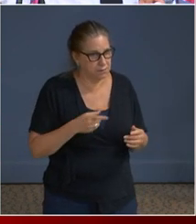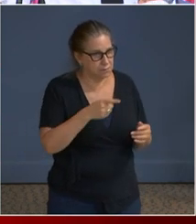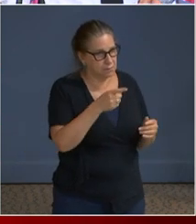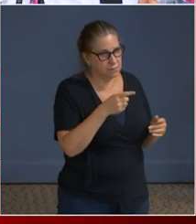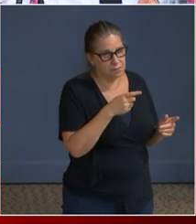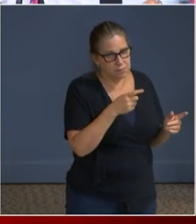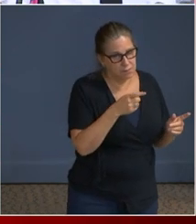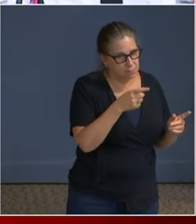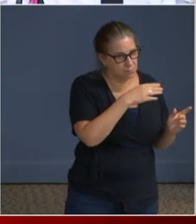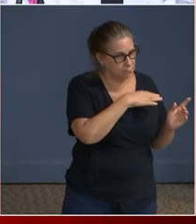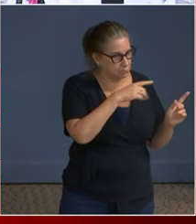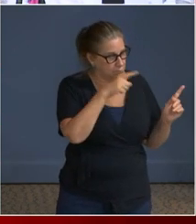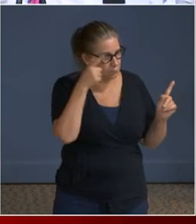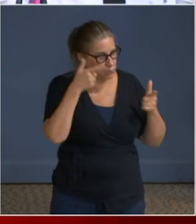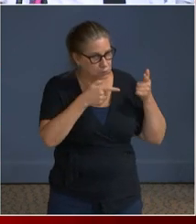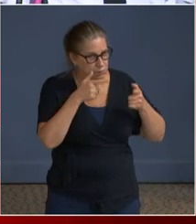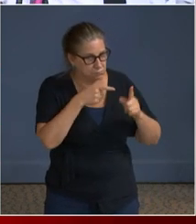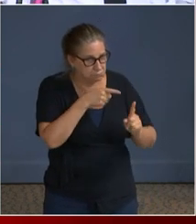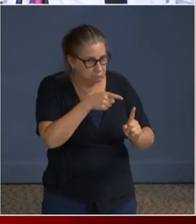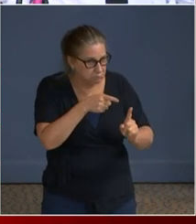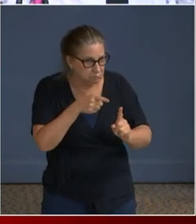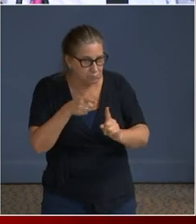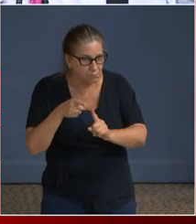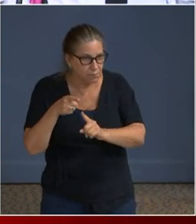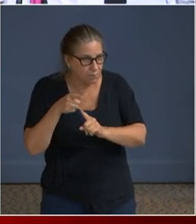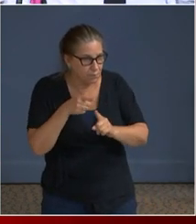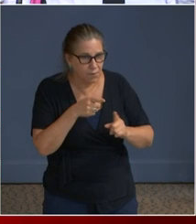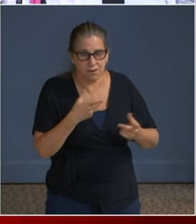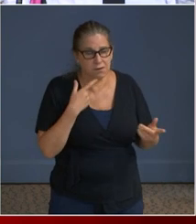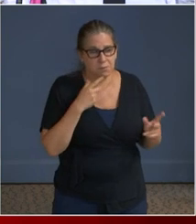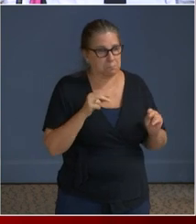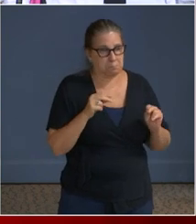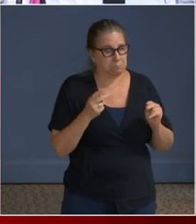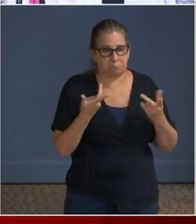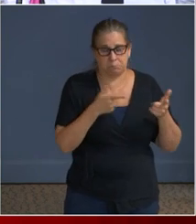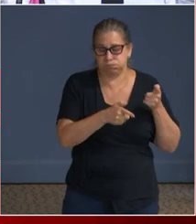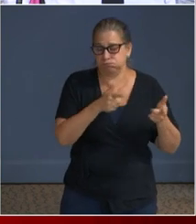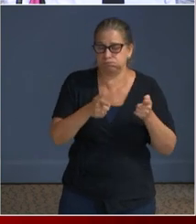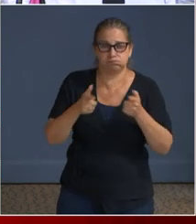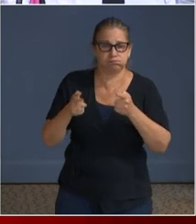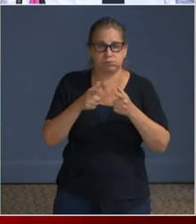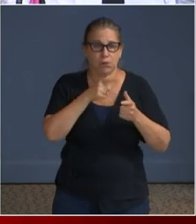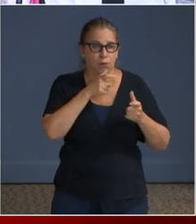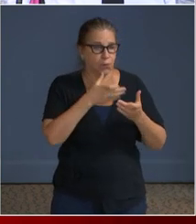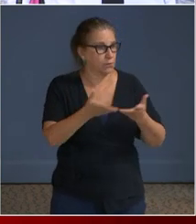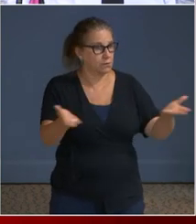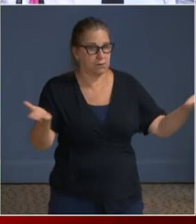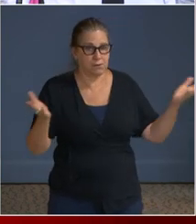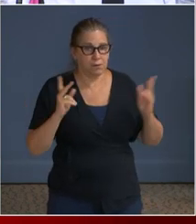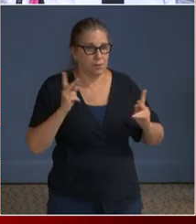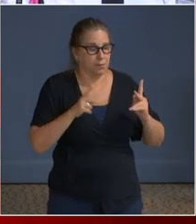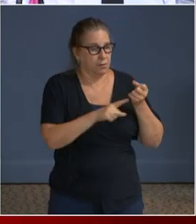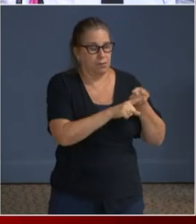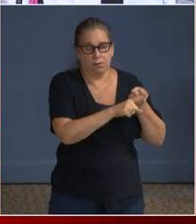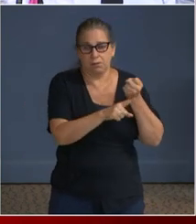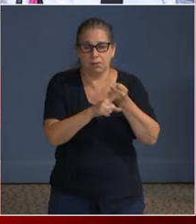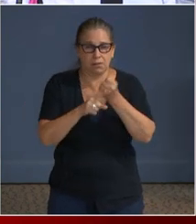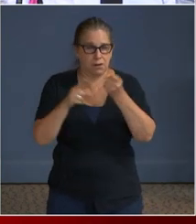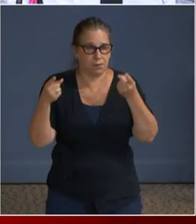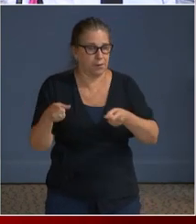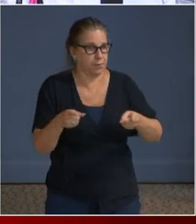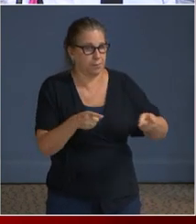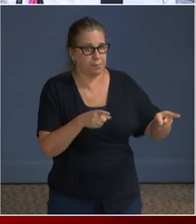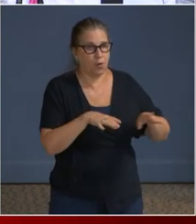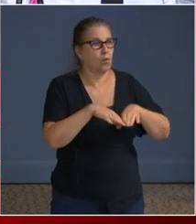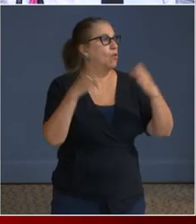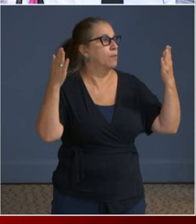case. They absolutely have no regard for who was there, how many people were there. They just thought it was okay to open